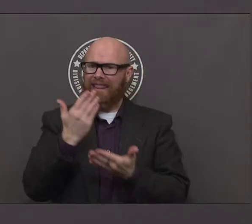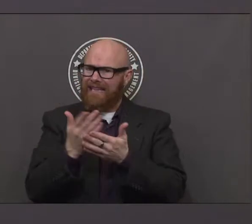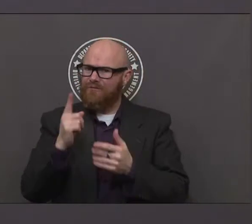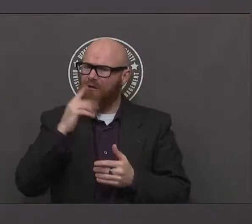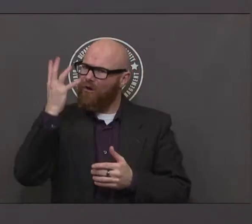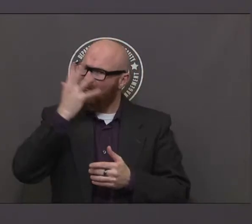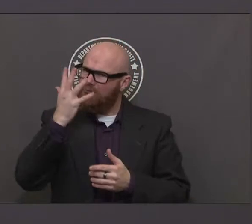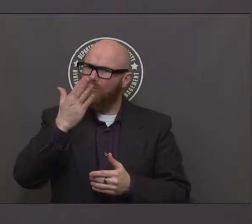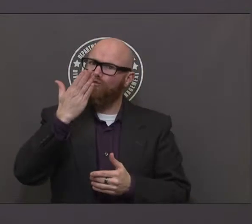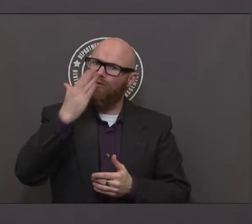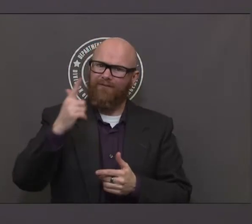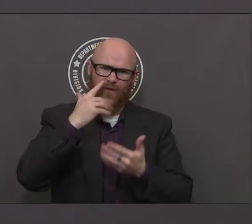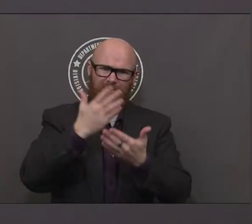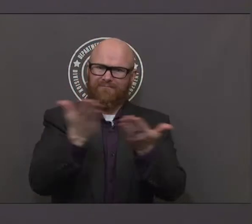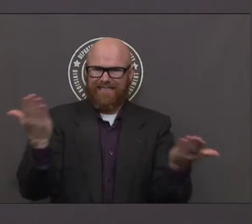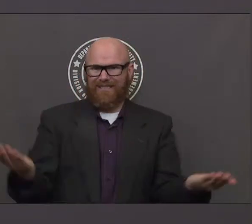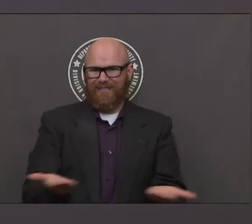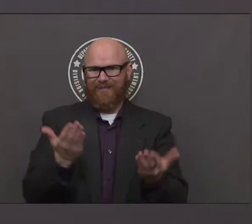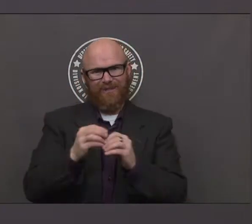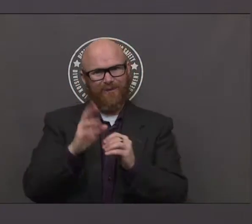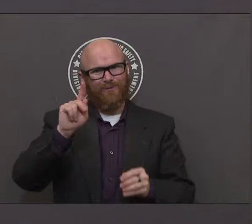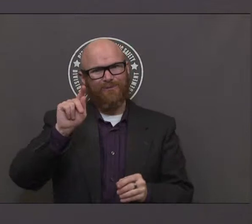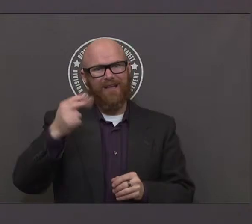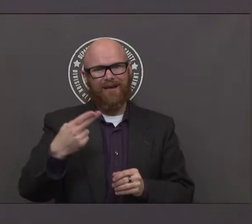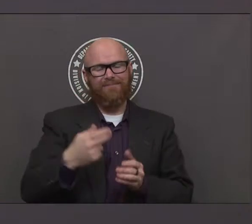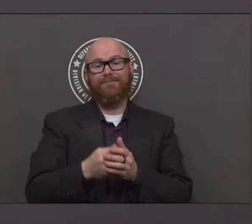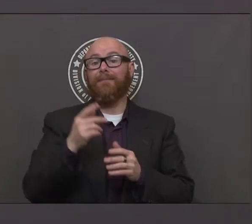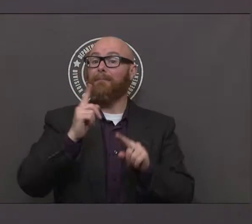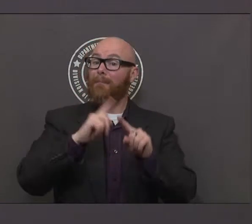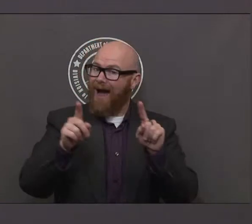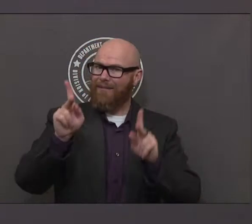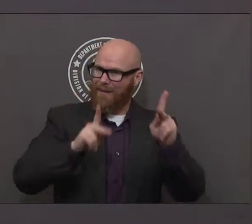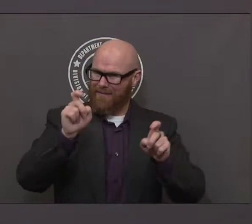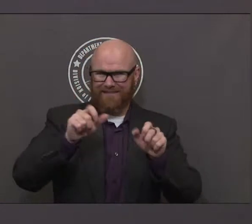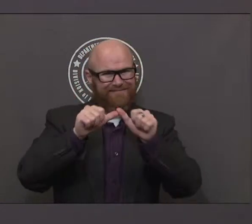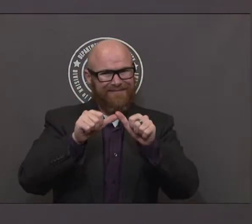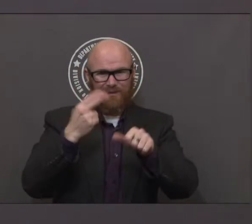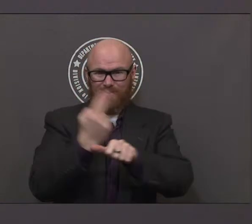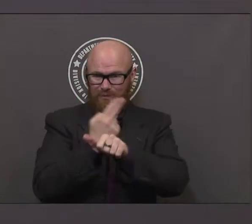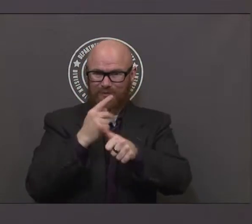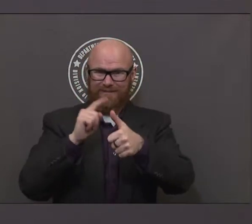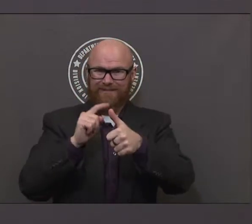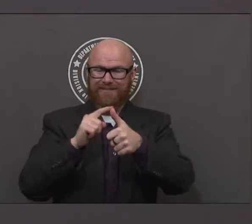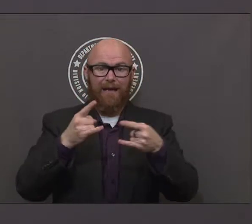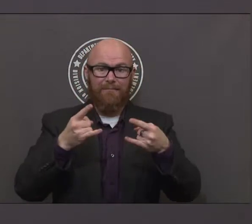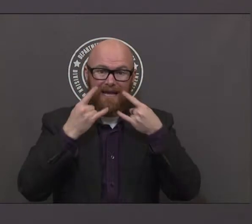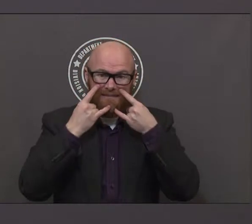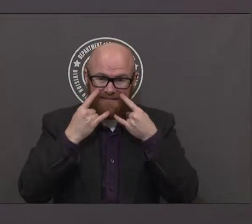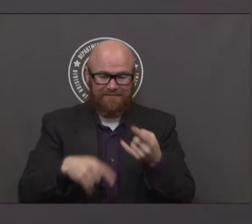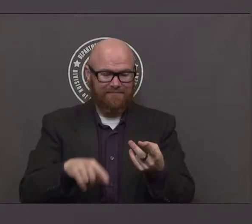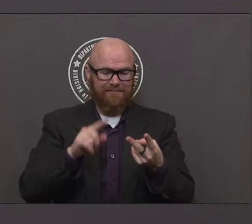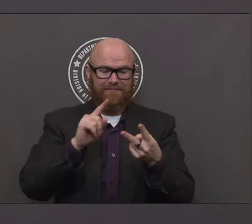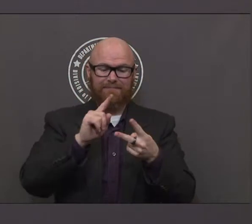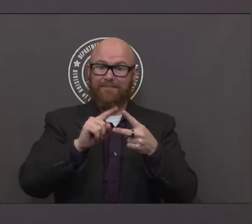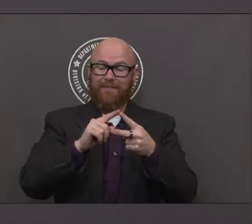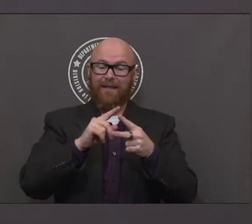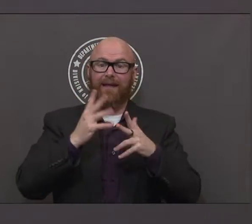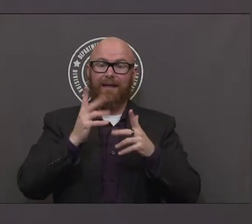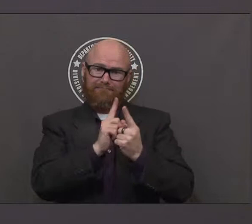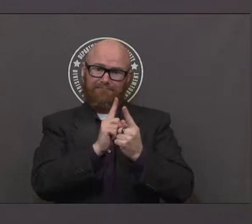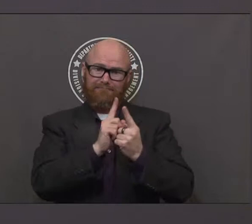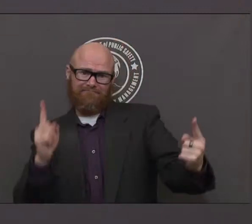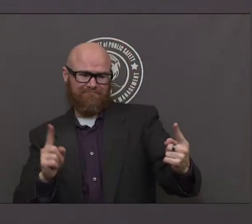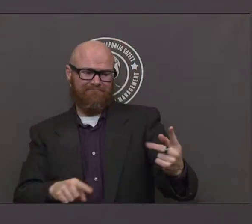really, really good for us in Utah as long as we continue wearing masks and physical distancing and avoiding large gatherings. That's